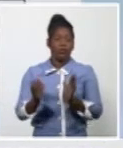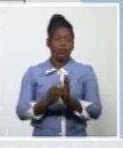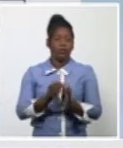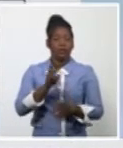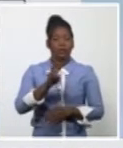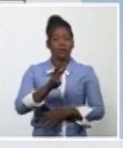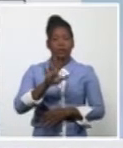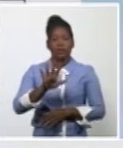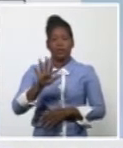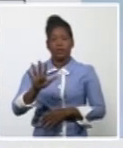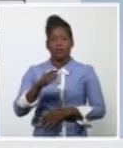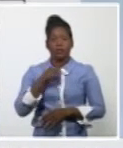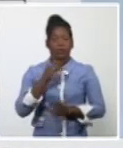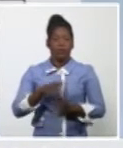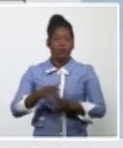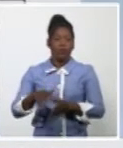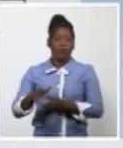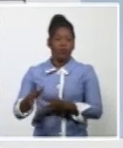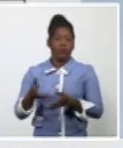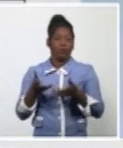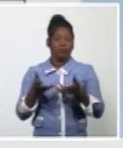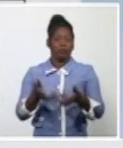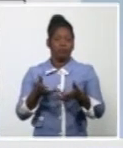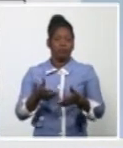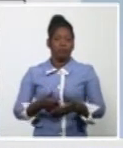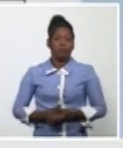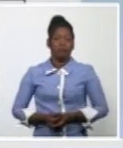355,355 deaths, for a lethality of